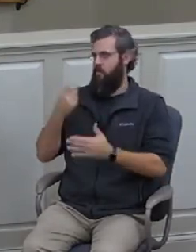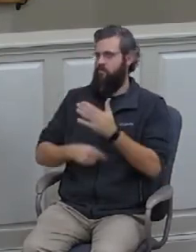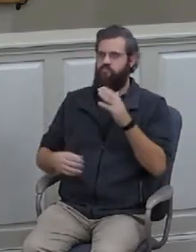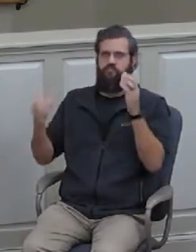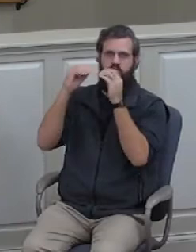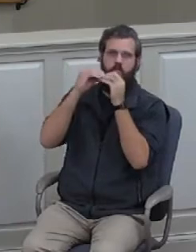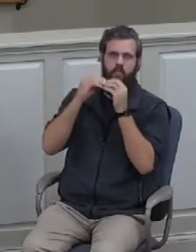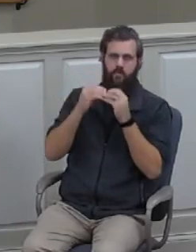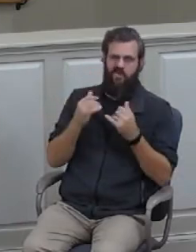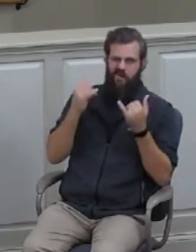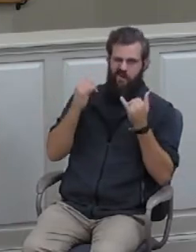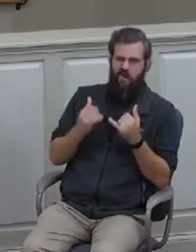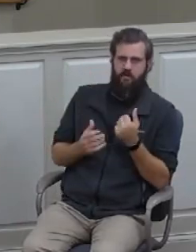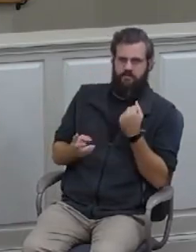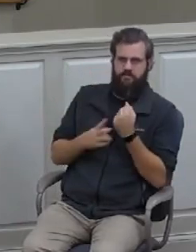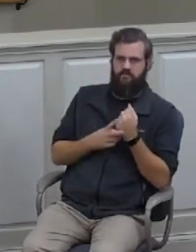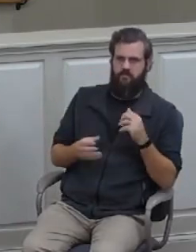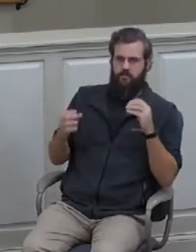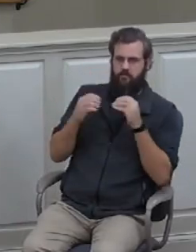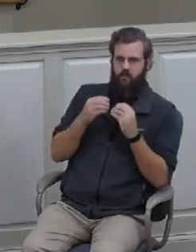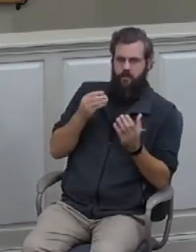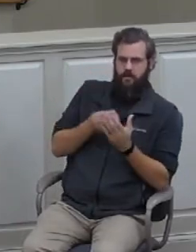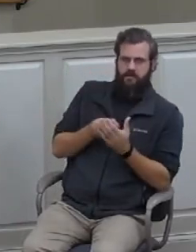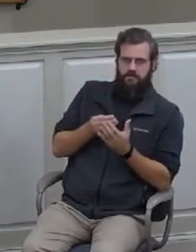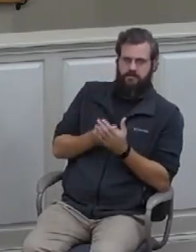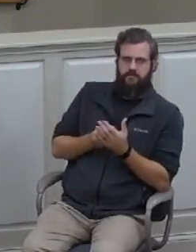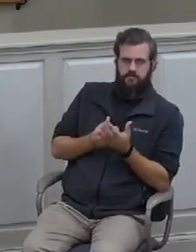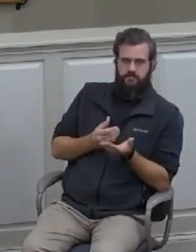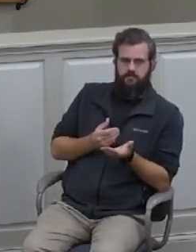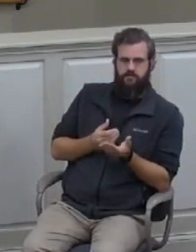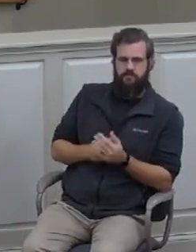would certainly be the most cost-efficient manner to proceed.